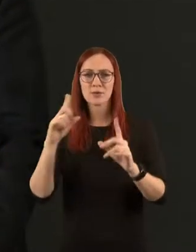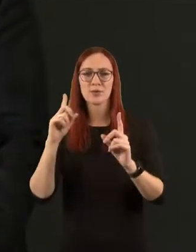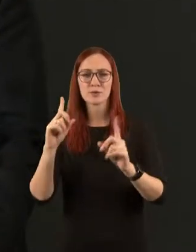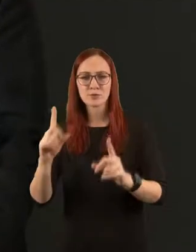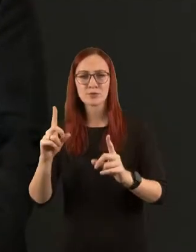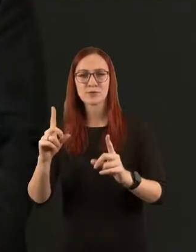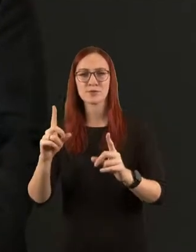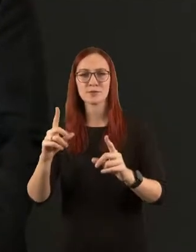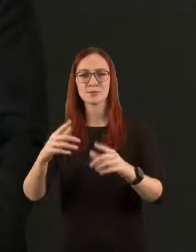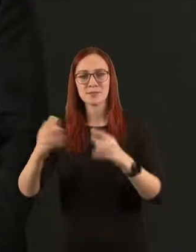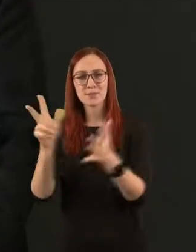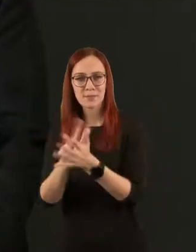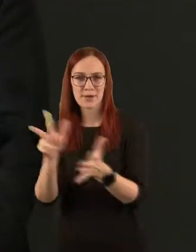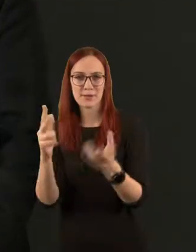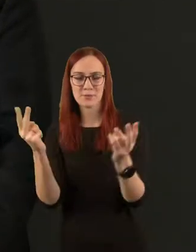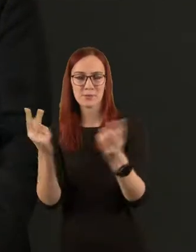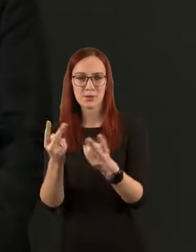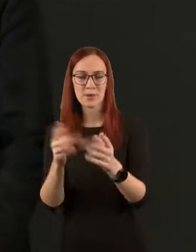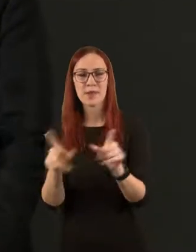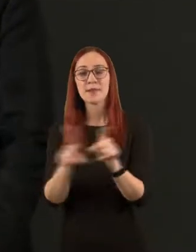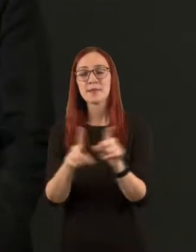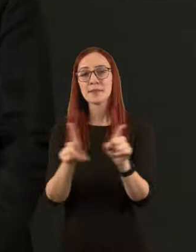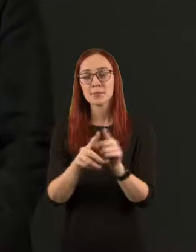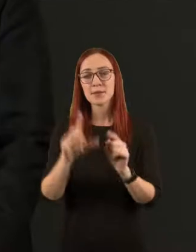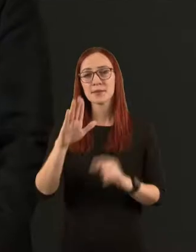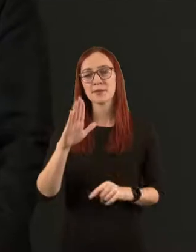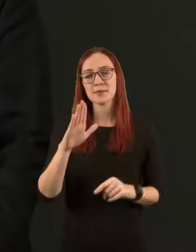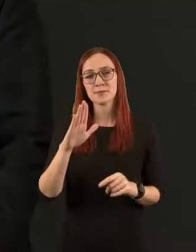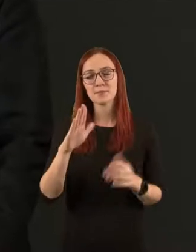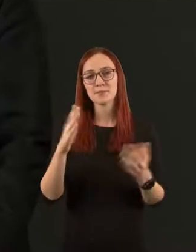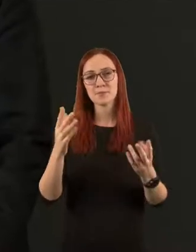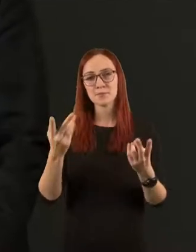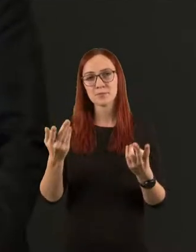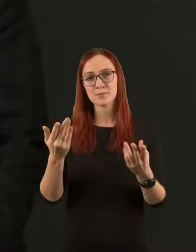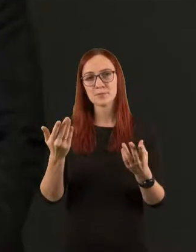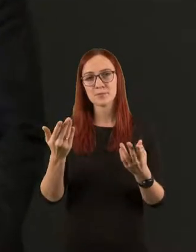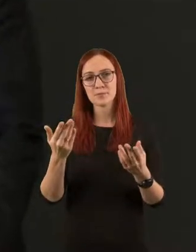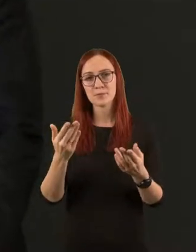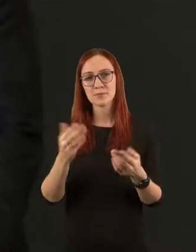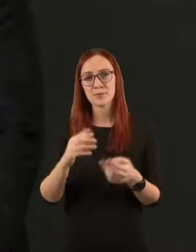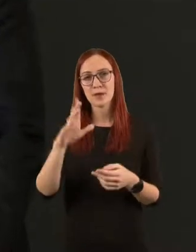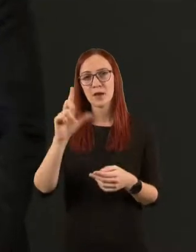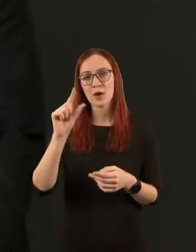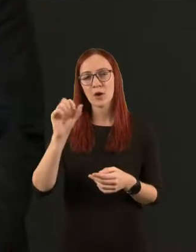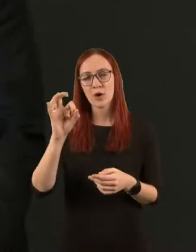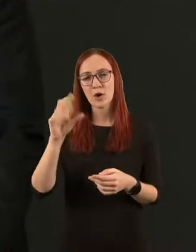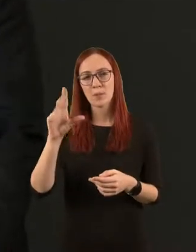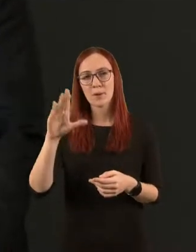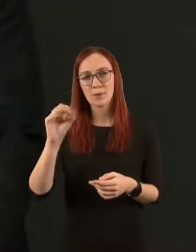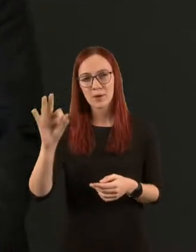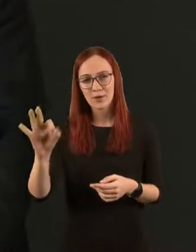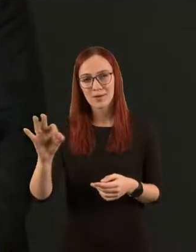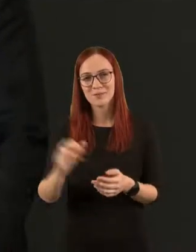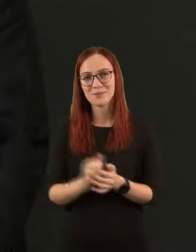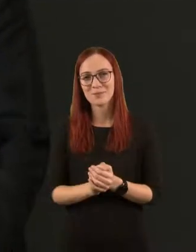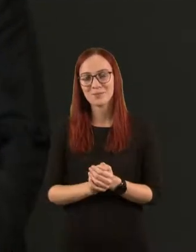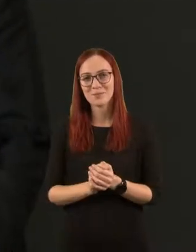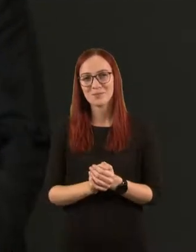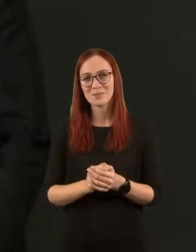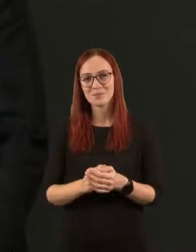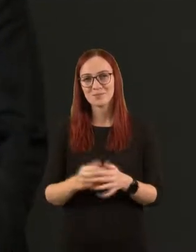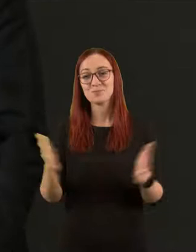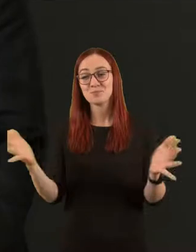the Paris Agreement goals. Our OECD-wide project, Integrating Climate and Economic Resilience, will